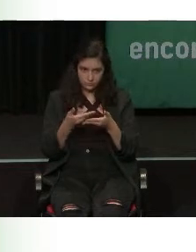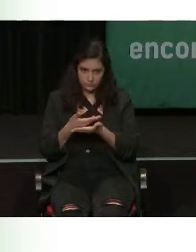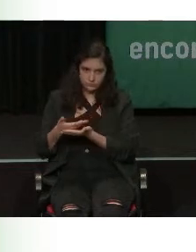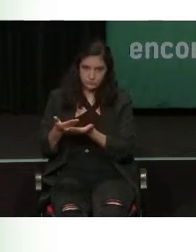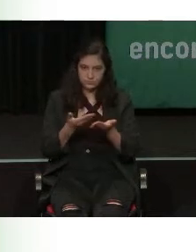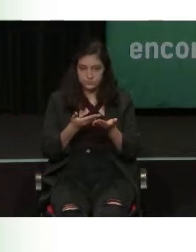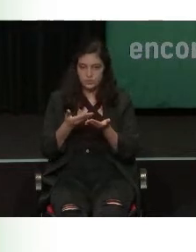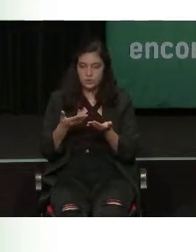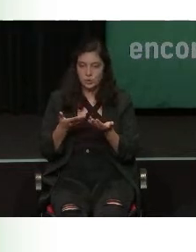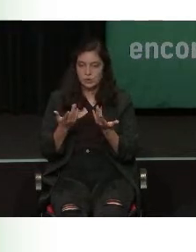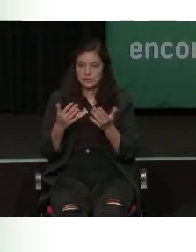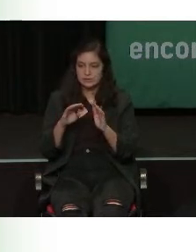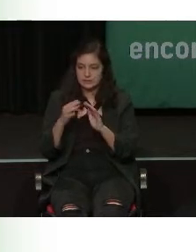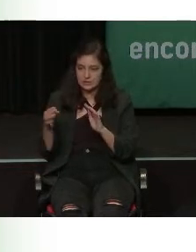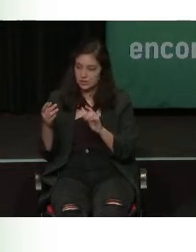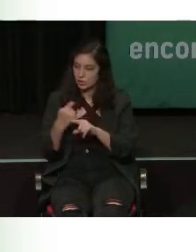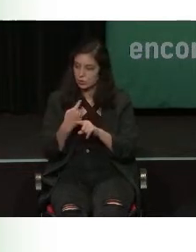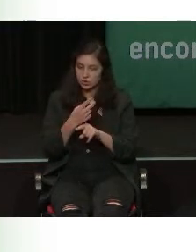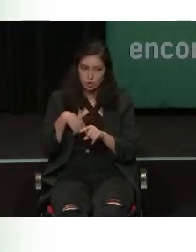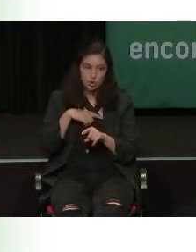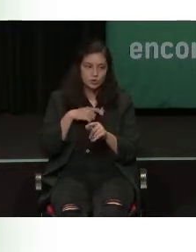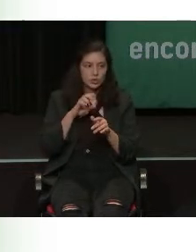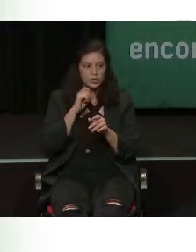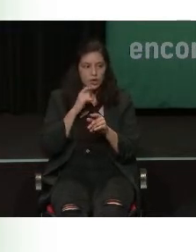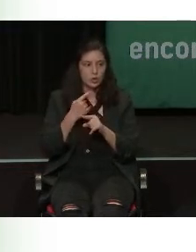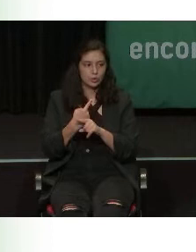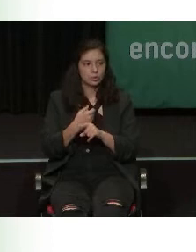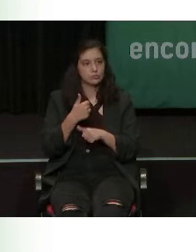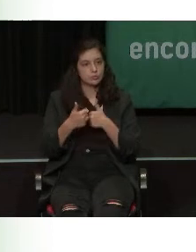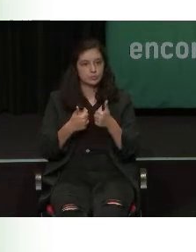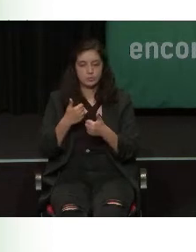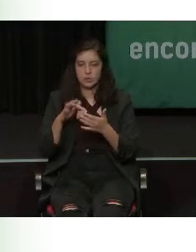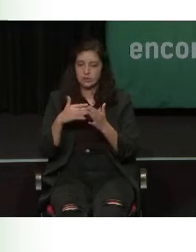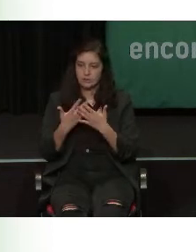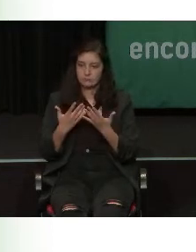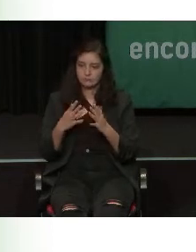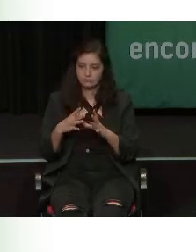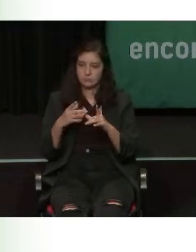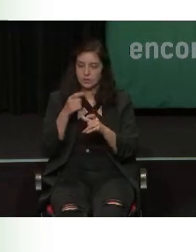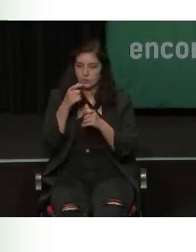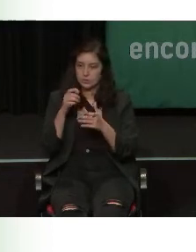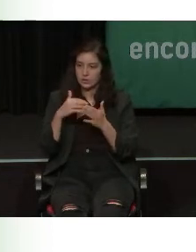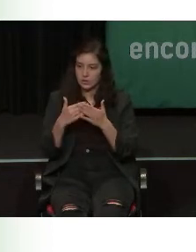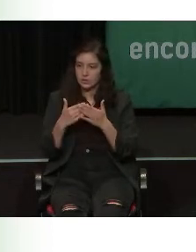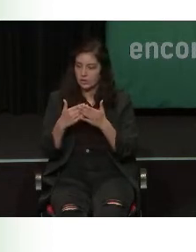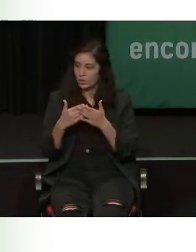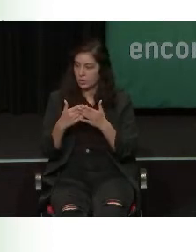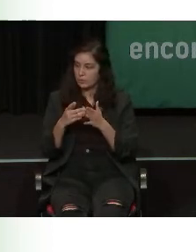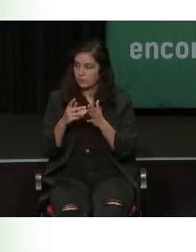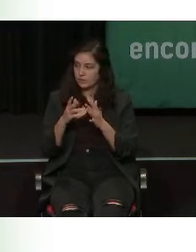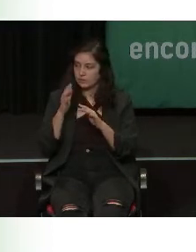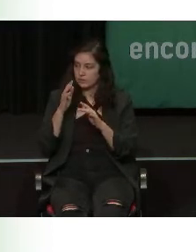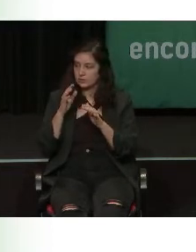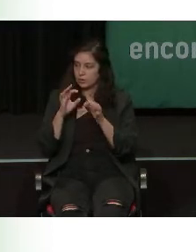your science and our product, we can make something good for humankind. This is an immunotherapy,